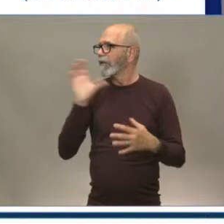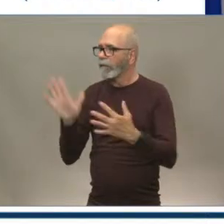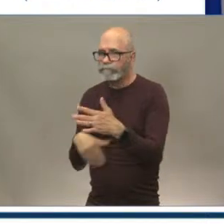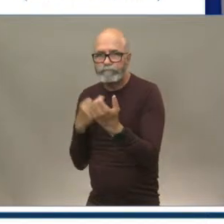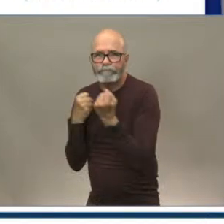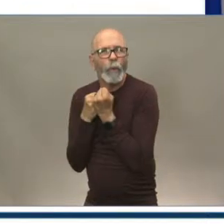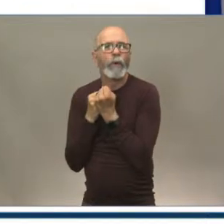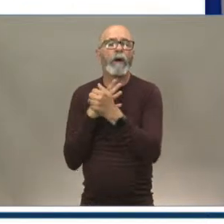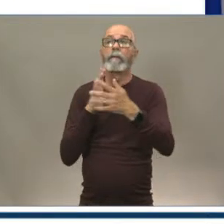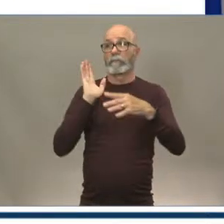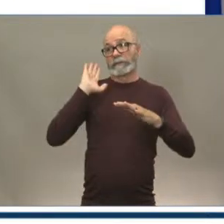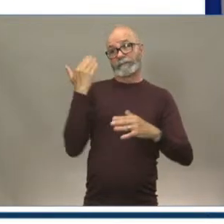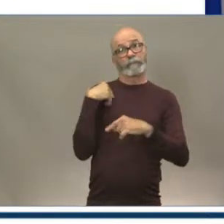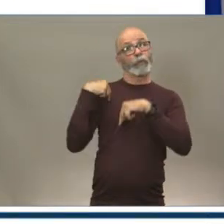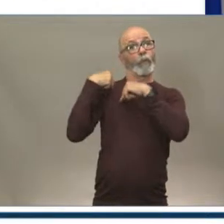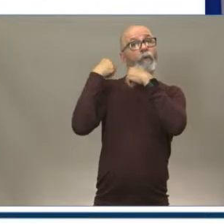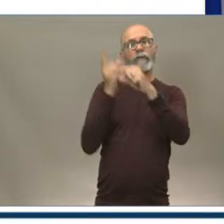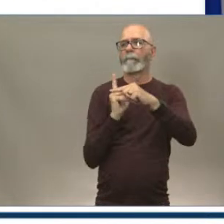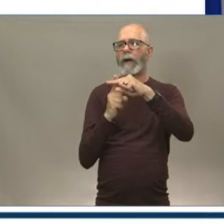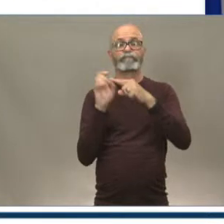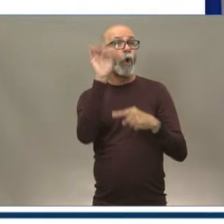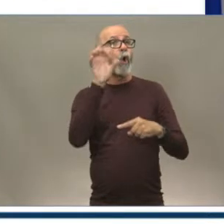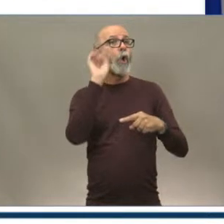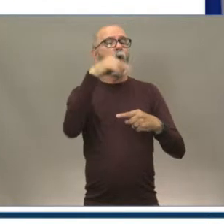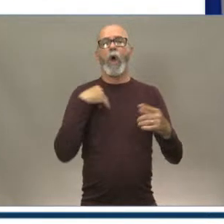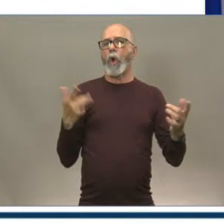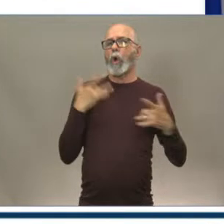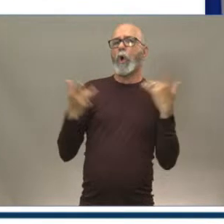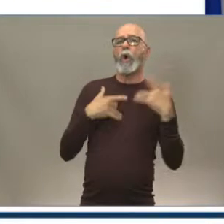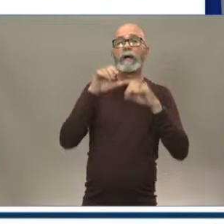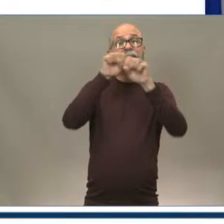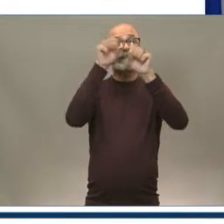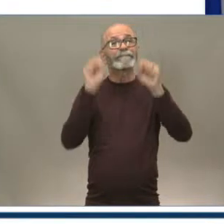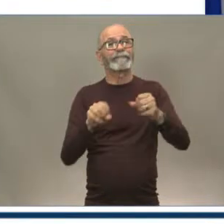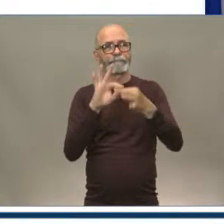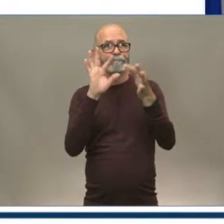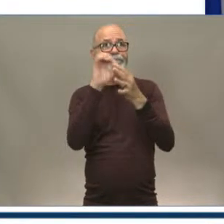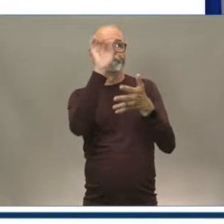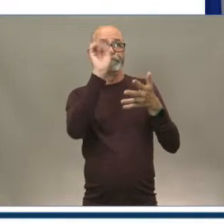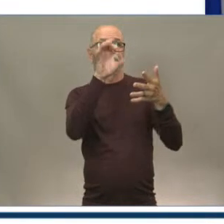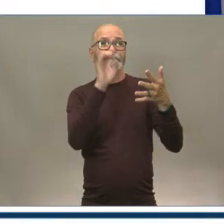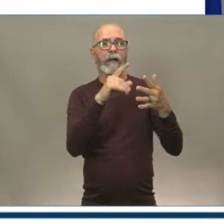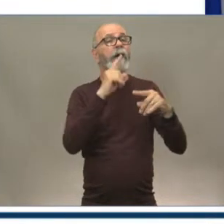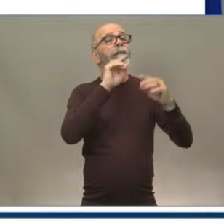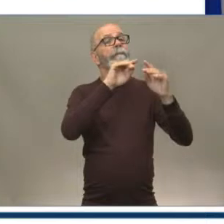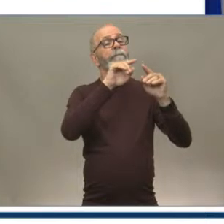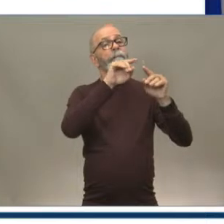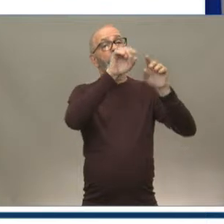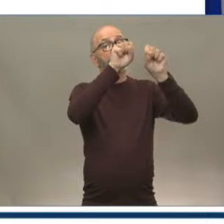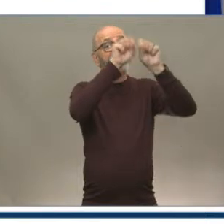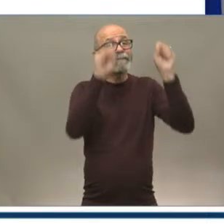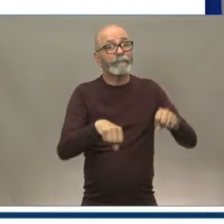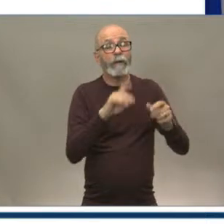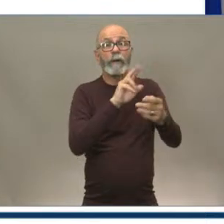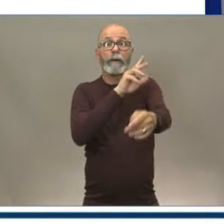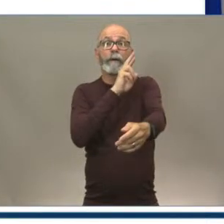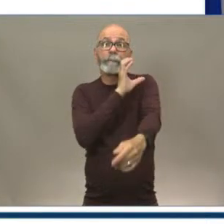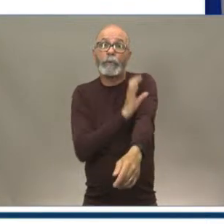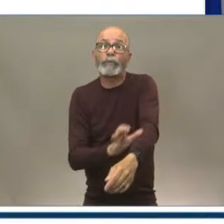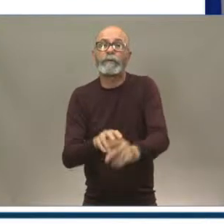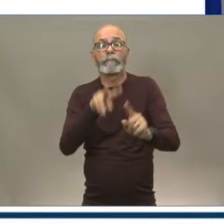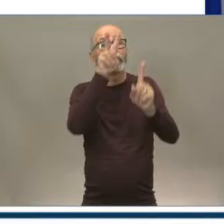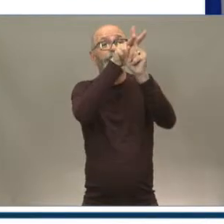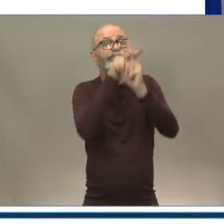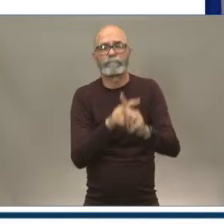booking system is working. That's been a strategy that's worked well, that nationally has been recognized as a good